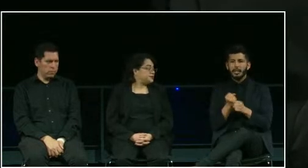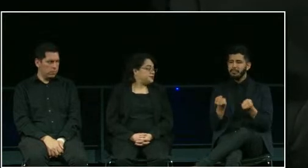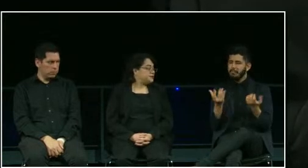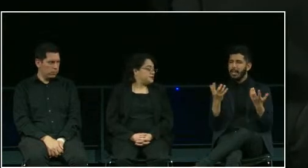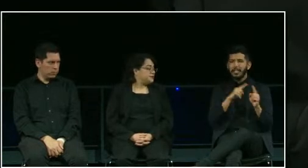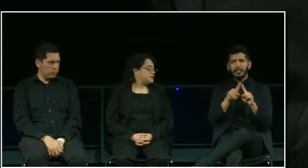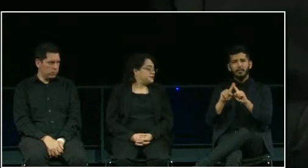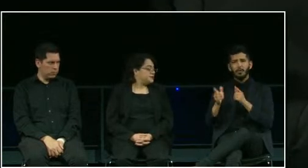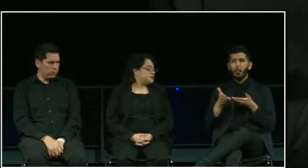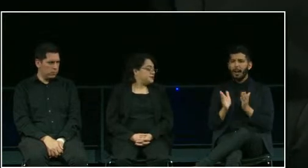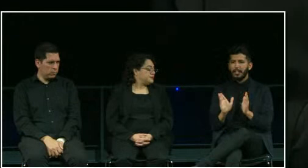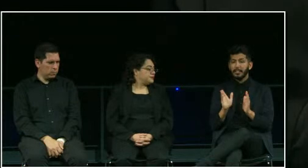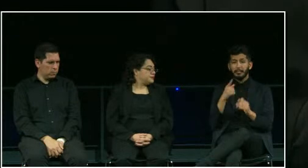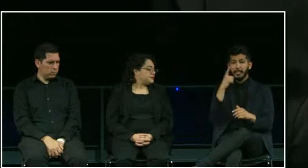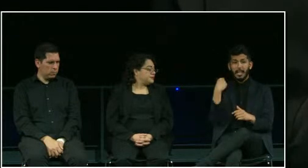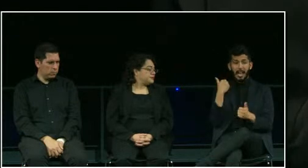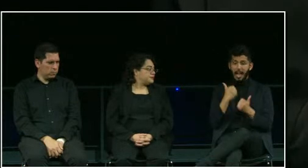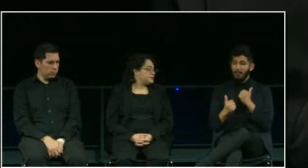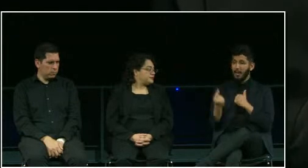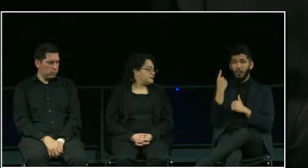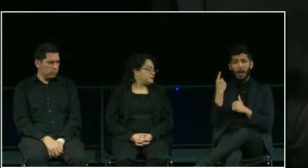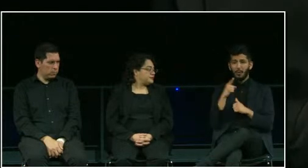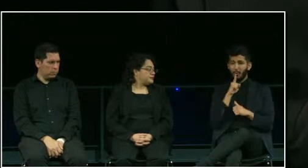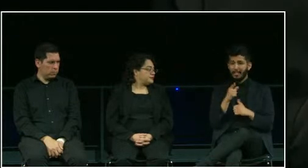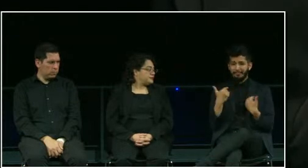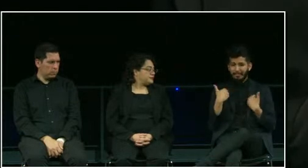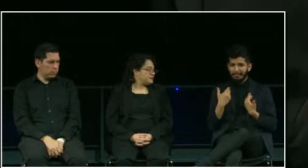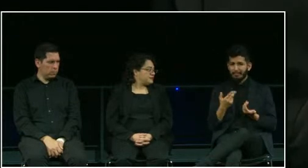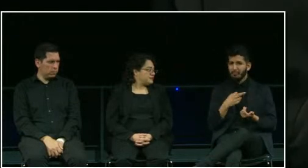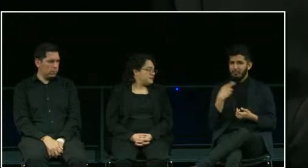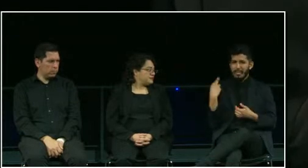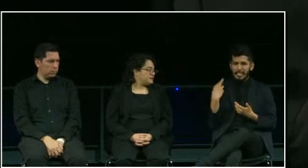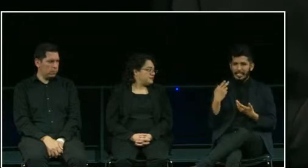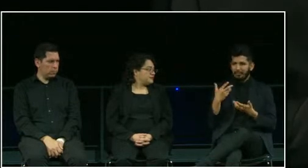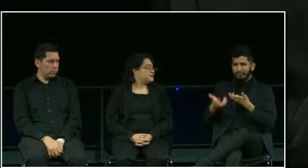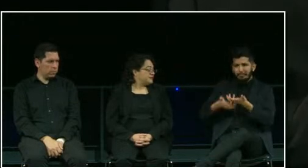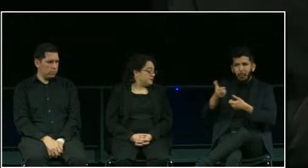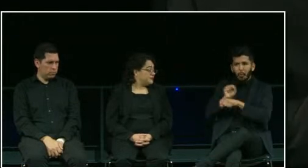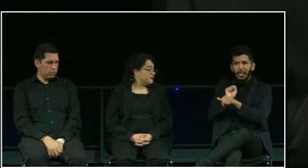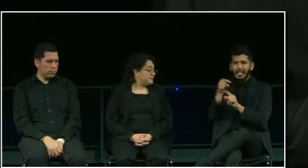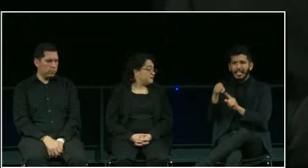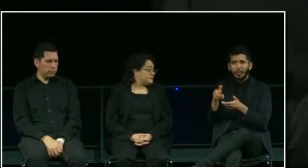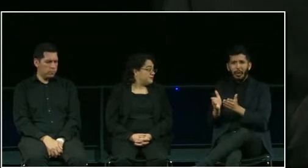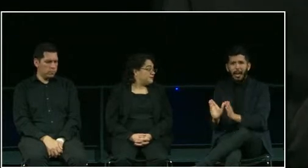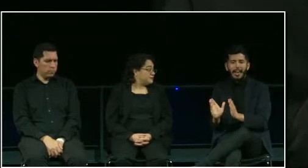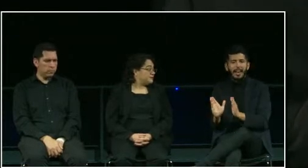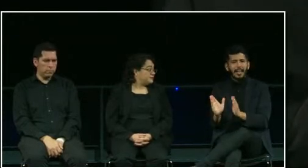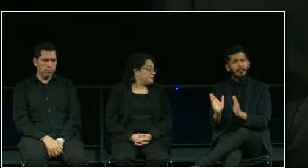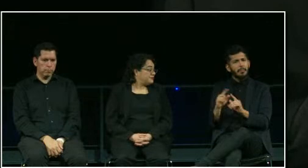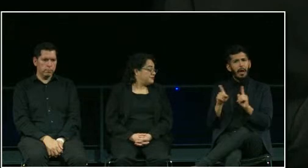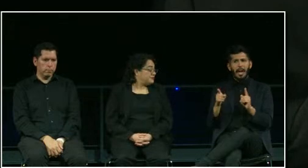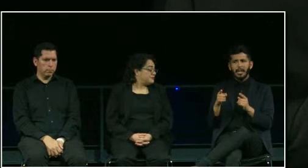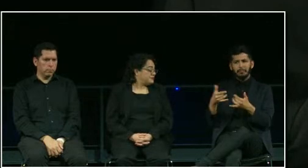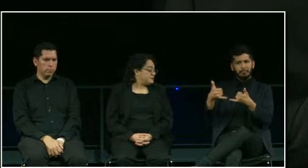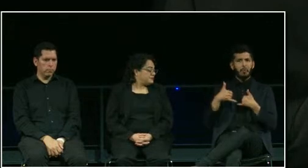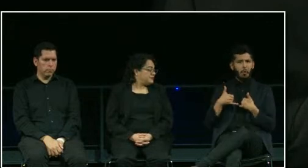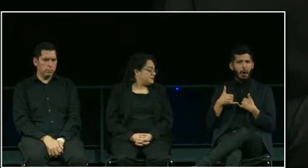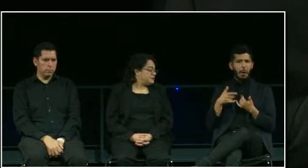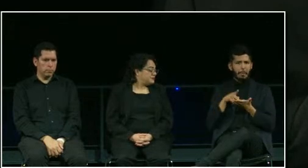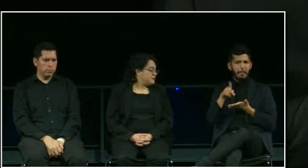everybody put their butt on the line in some way or another, and it's paying off. And for us, it